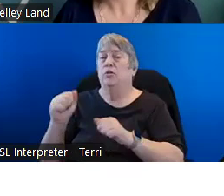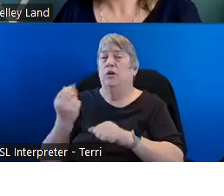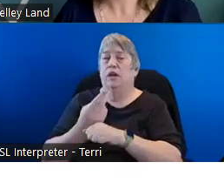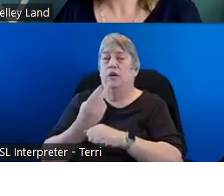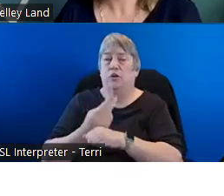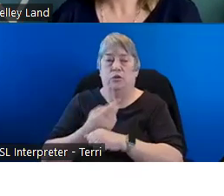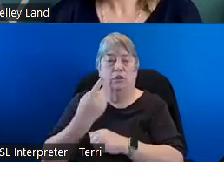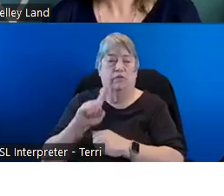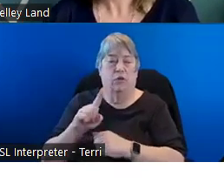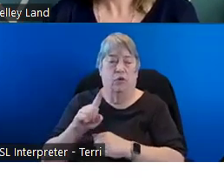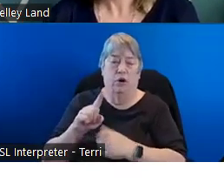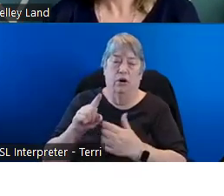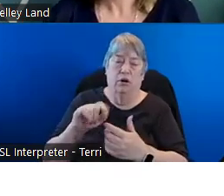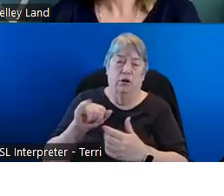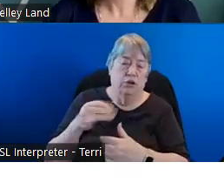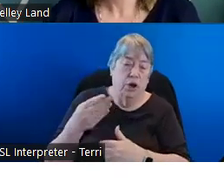long-term supports.